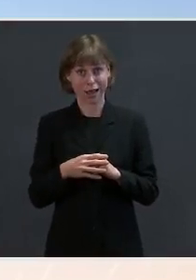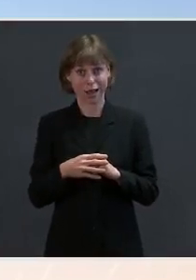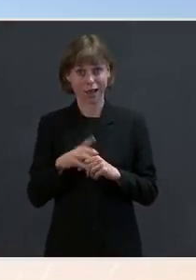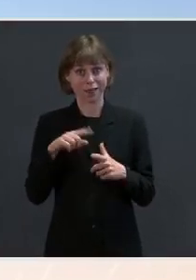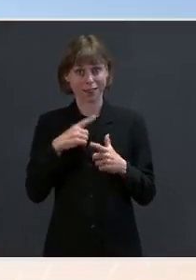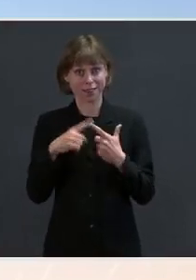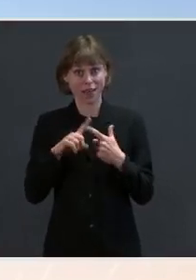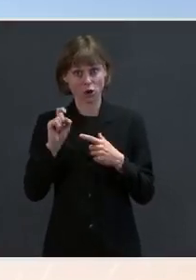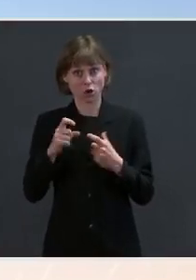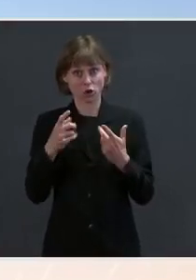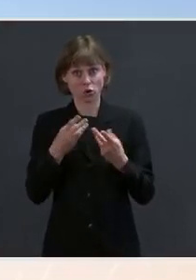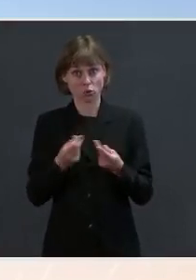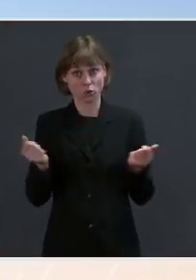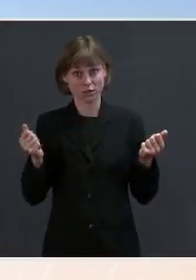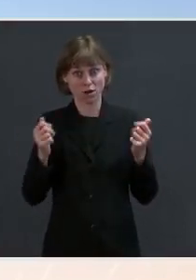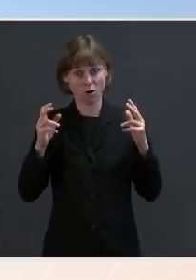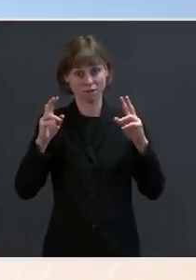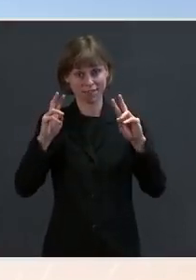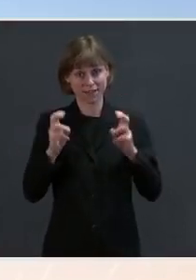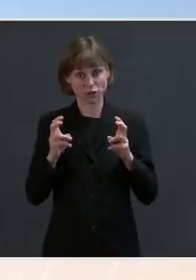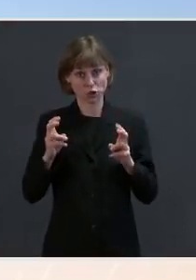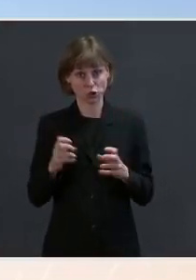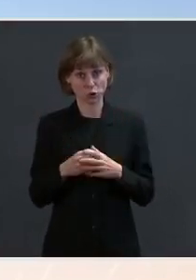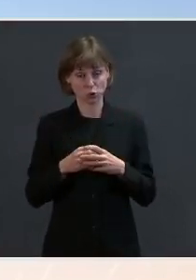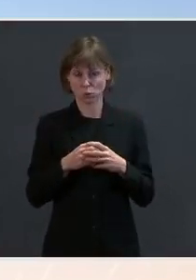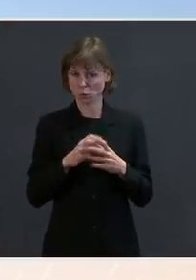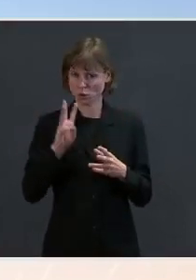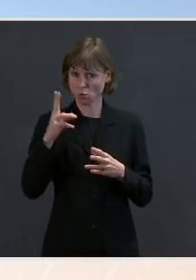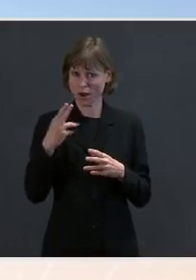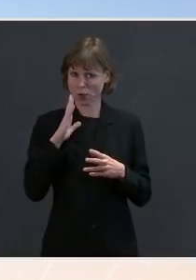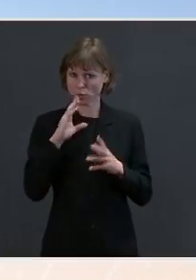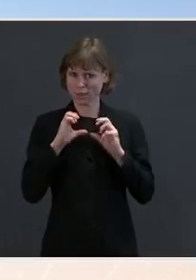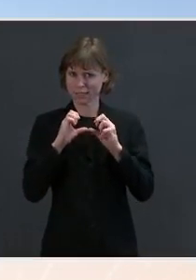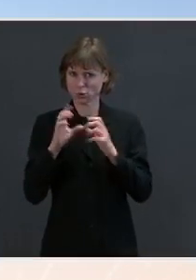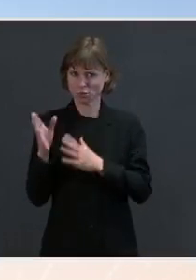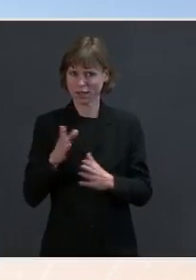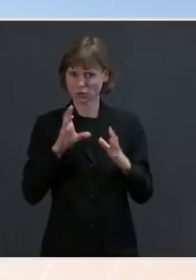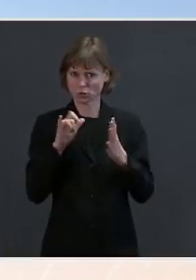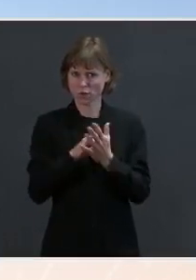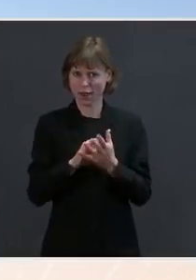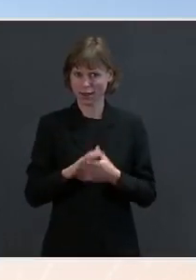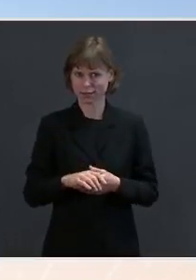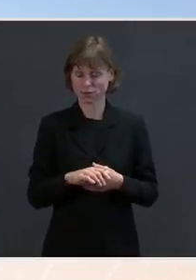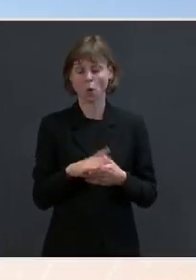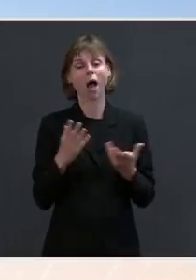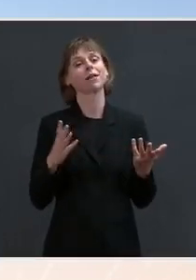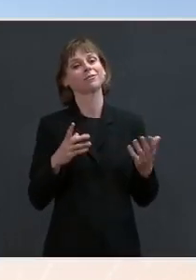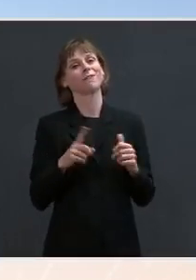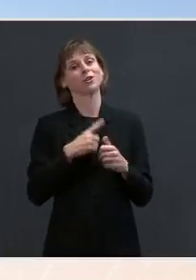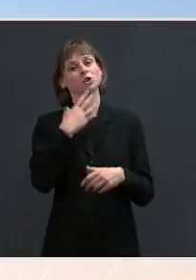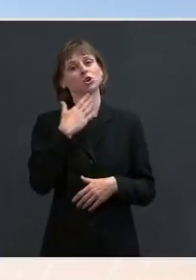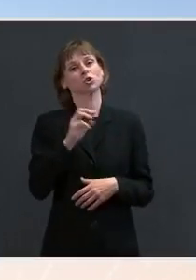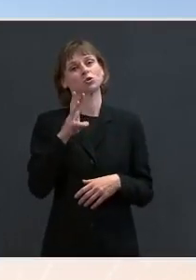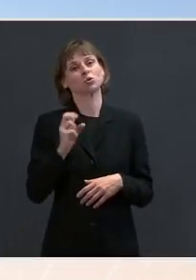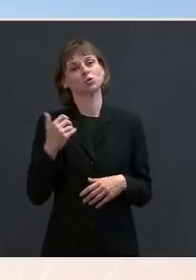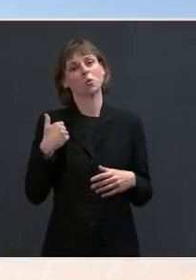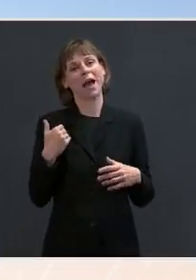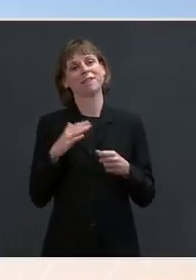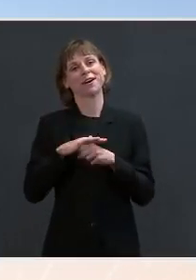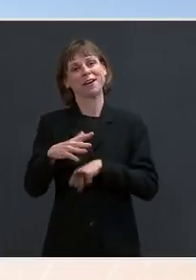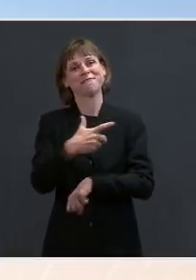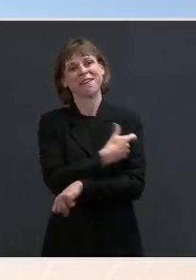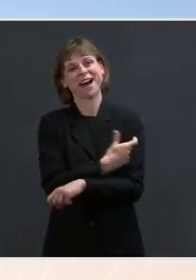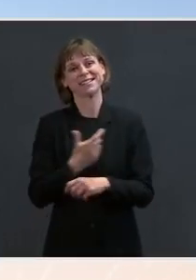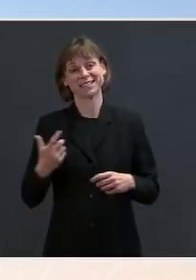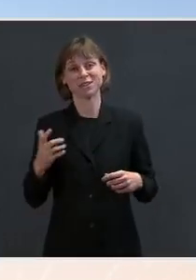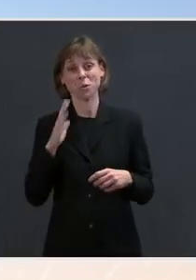resolved. Does the White House have any plan to do so? Well, let me first say the good news is that we now have enough vaccines to,